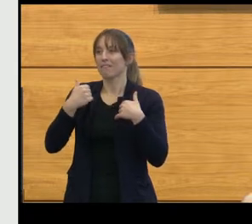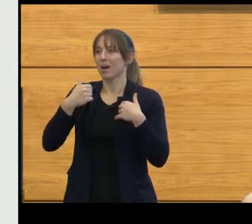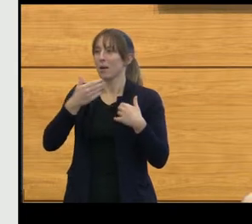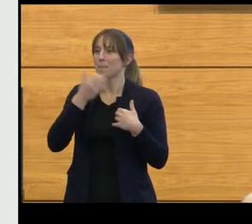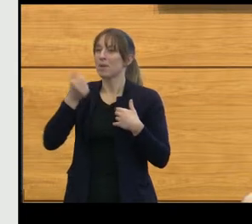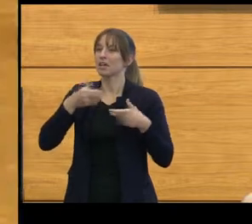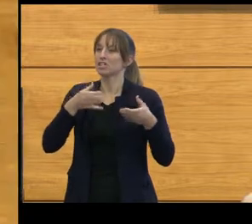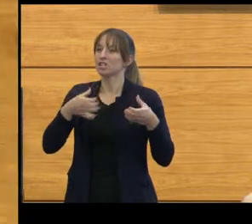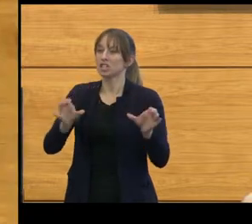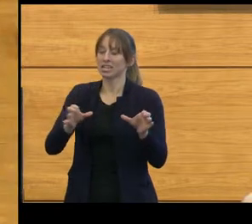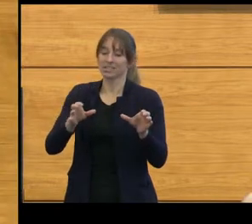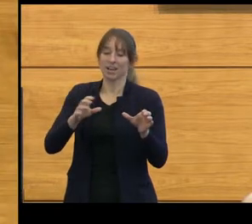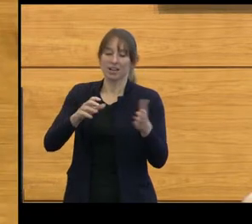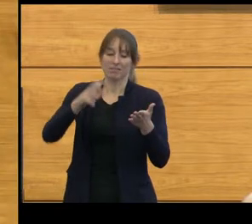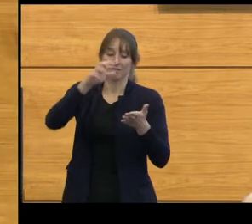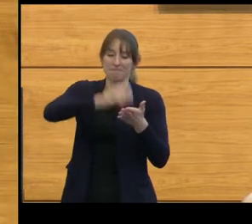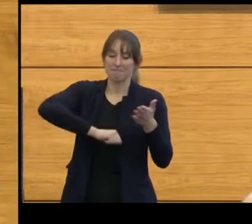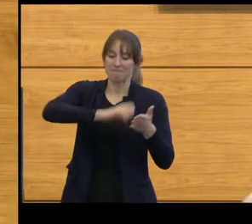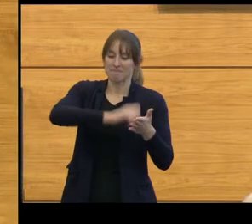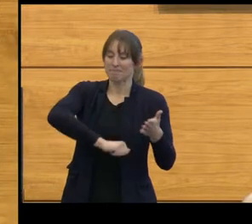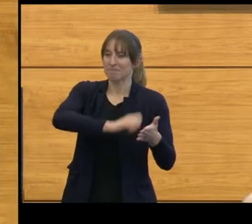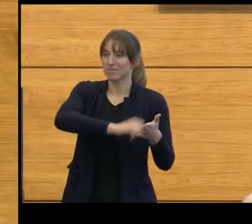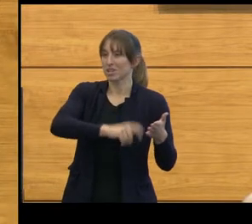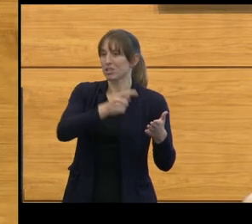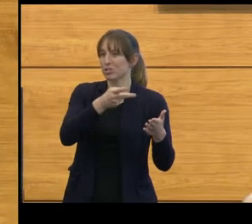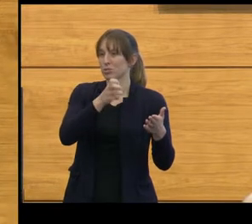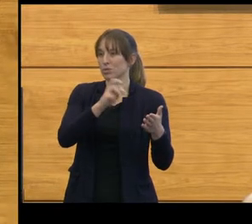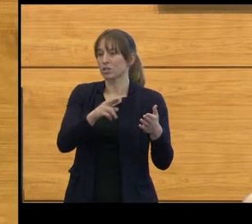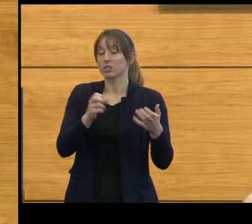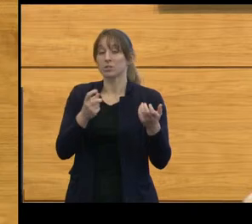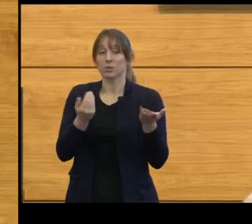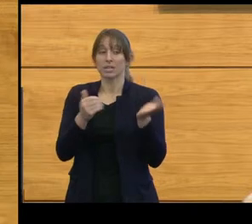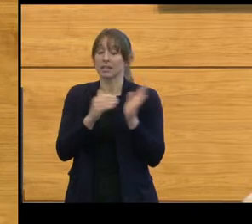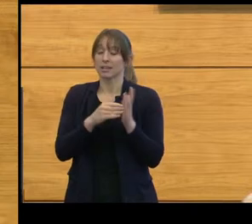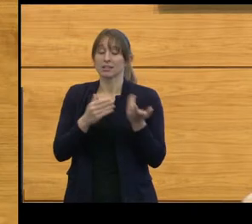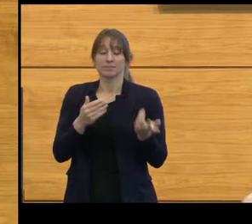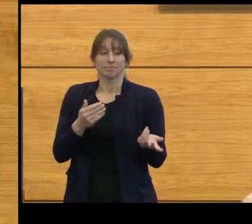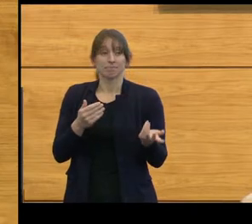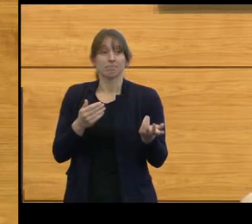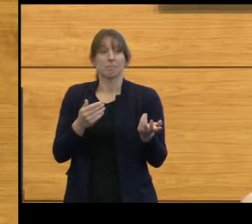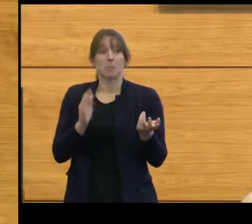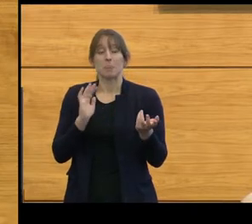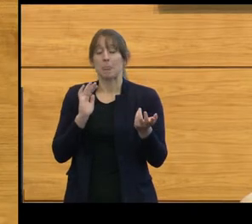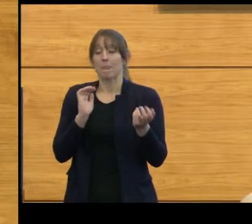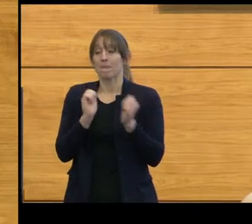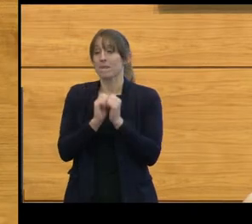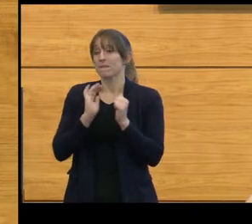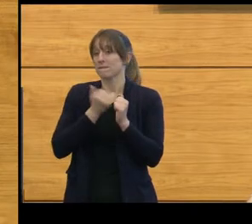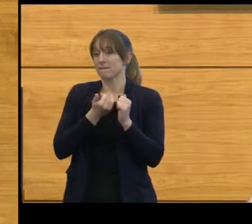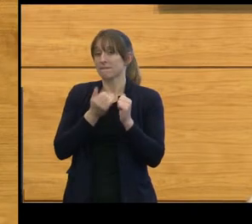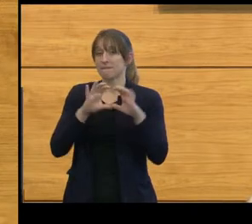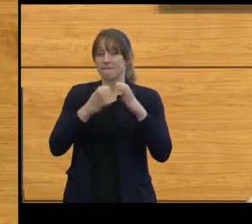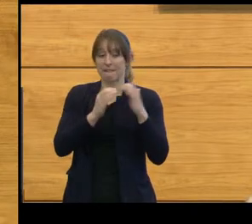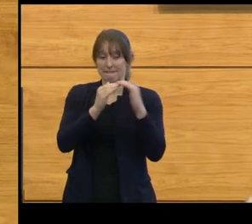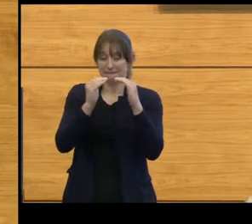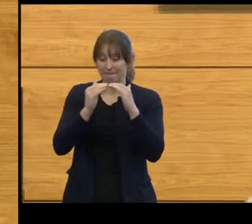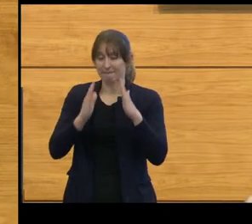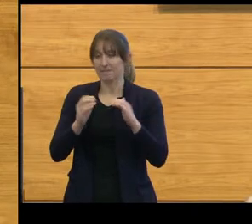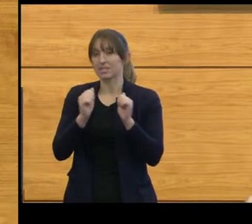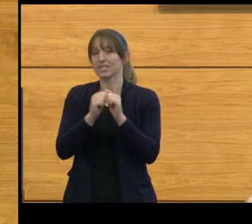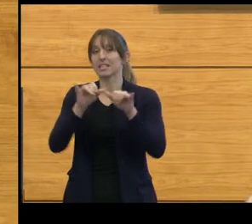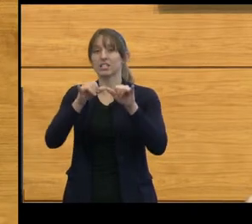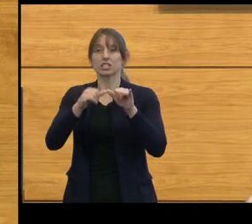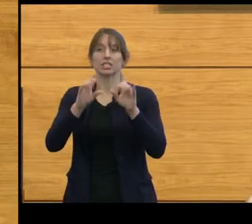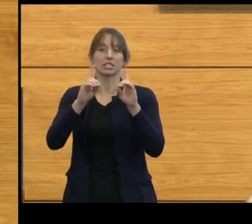So there began a quest with our colleagues in the engineering department, as well as in